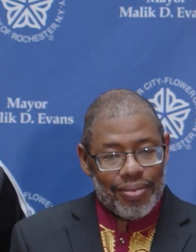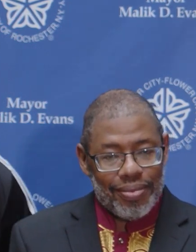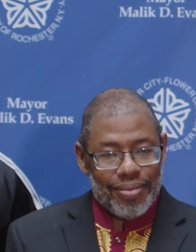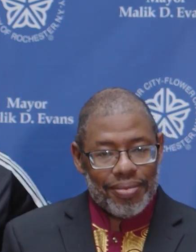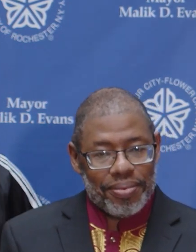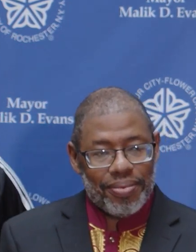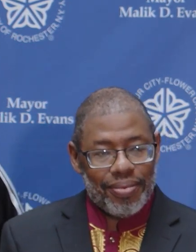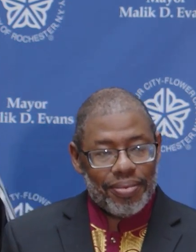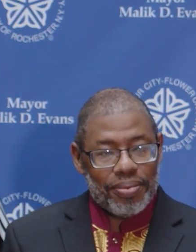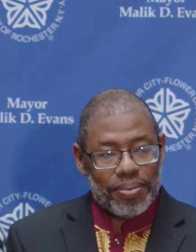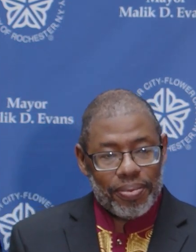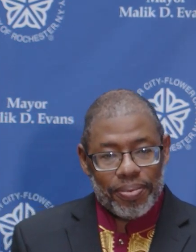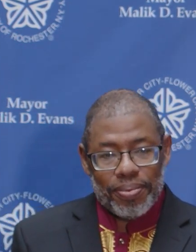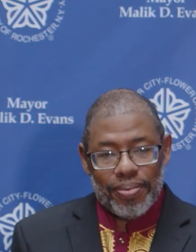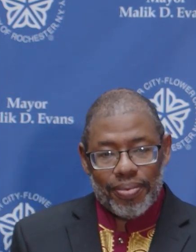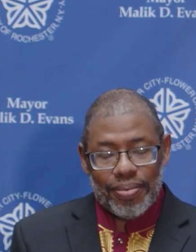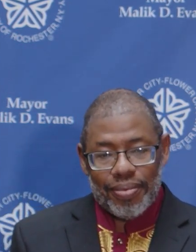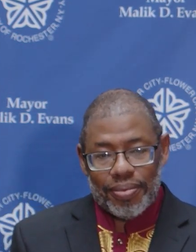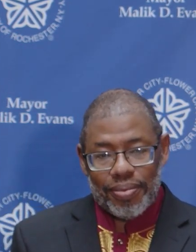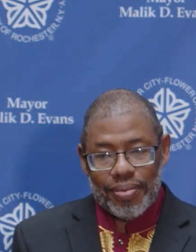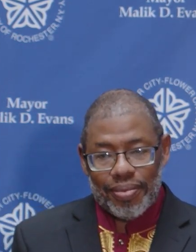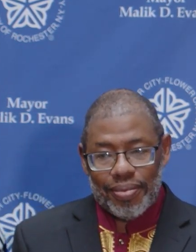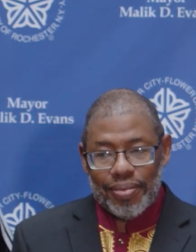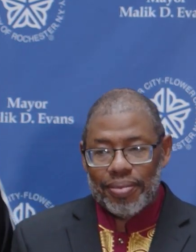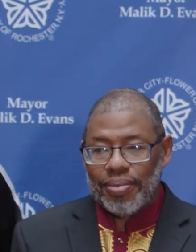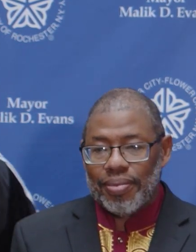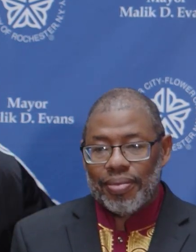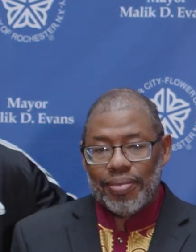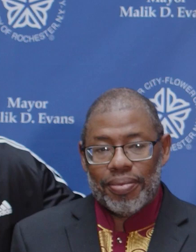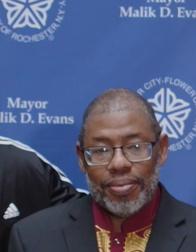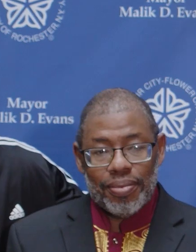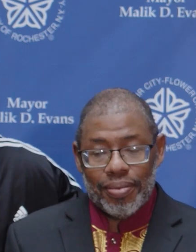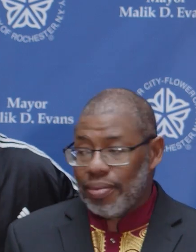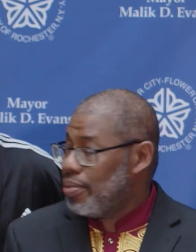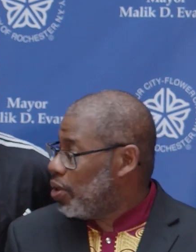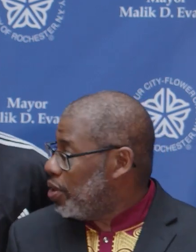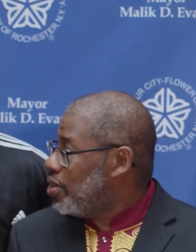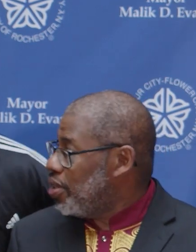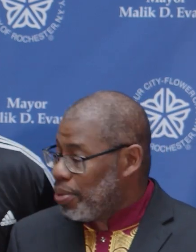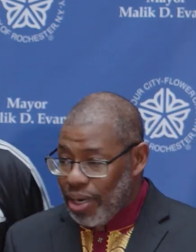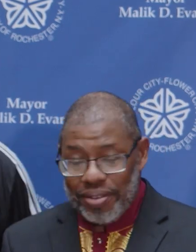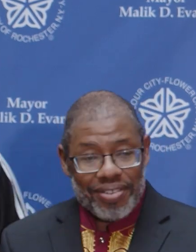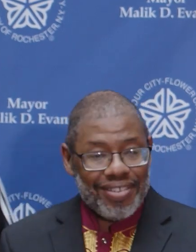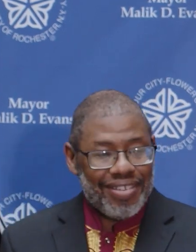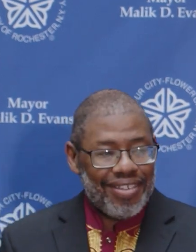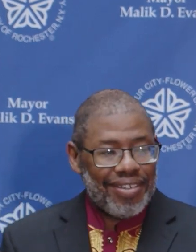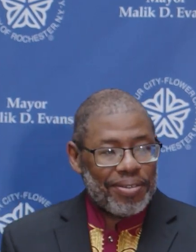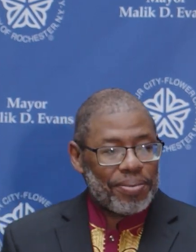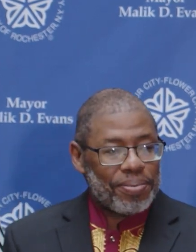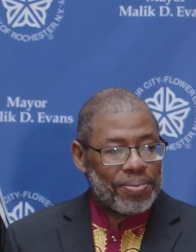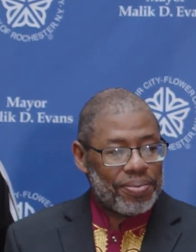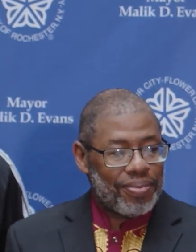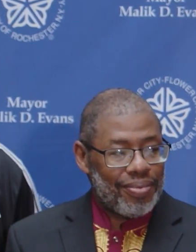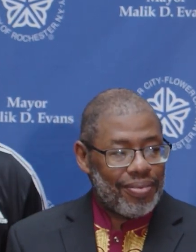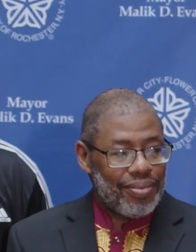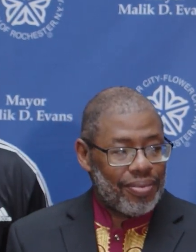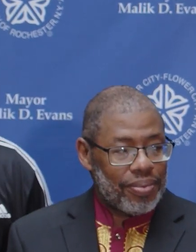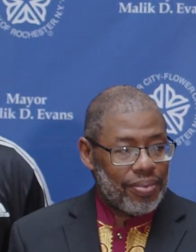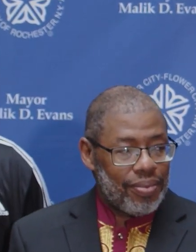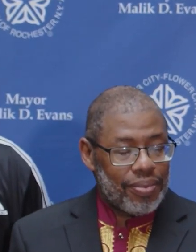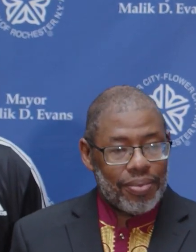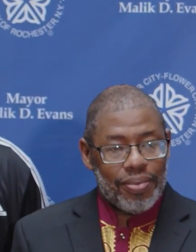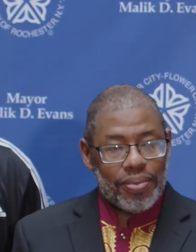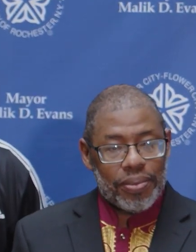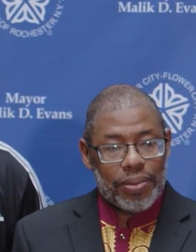Lachey Harris, Council Member Michael A. Patterson, and of course our promoter, Varick Baena, as well as